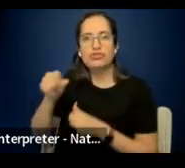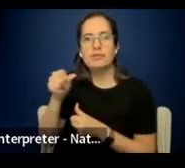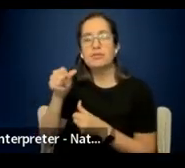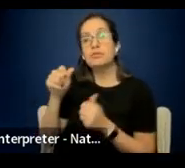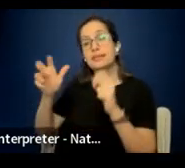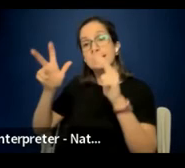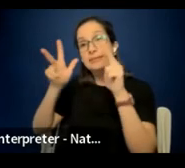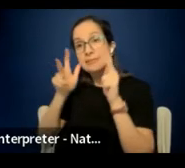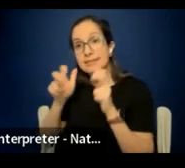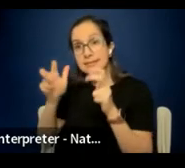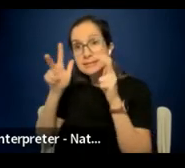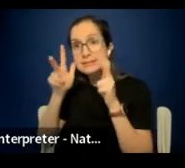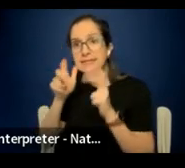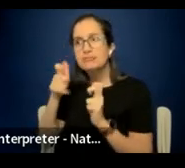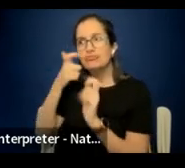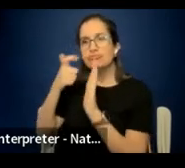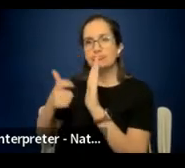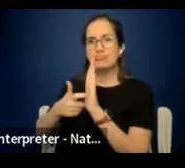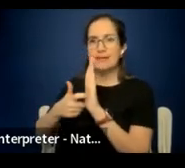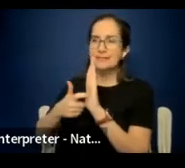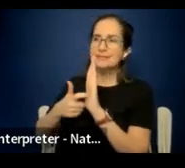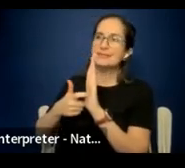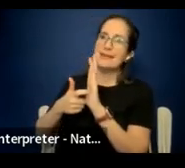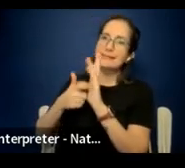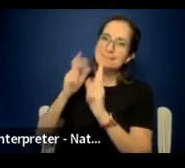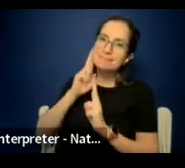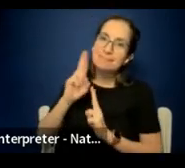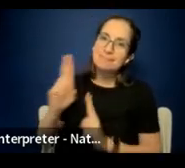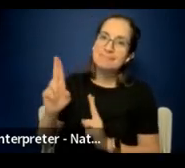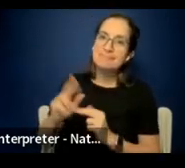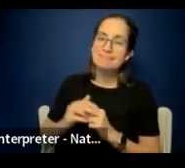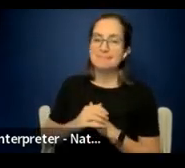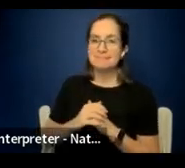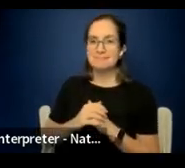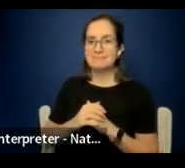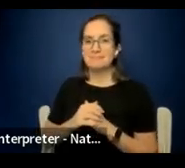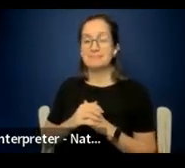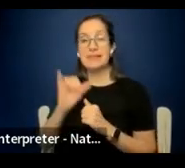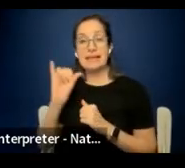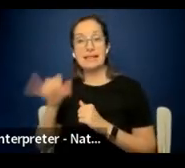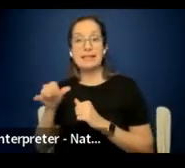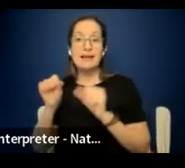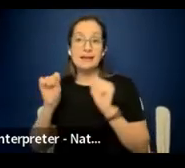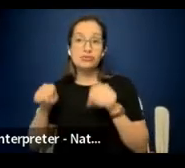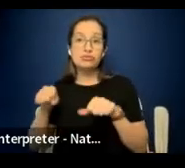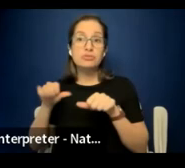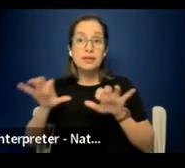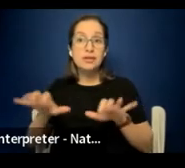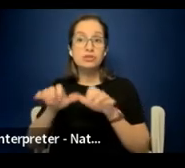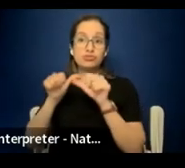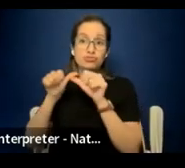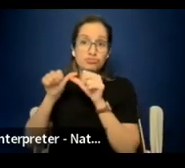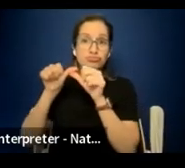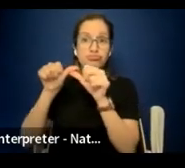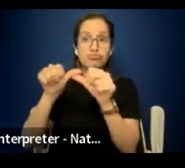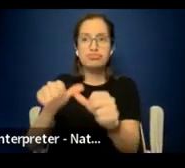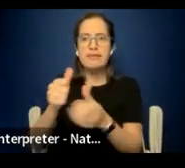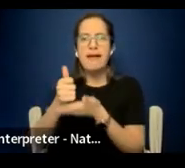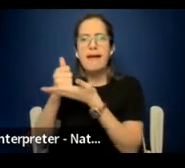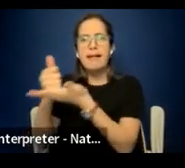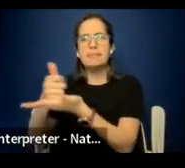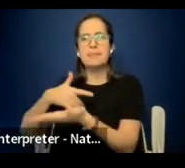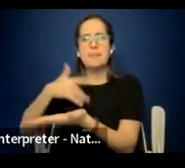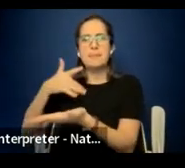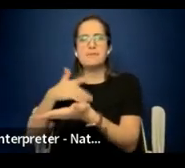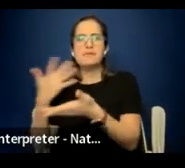and recognizing your volunteers. These are some of the things you can do sort of on an ongoing basis to make volunteers feel like they're really